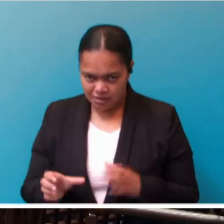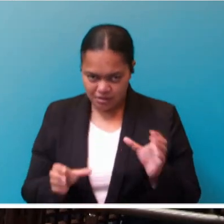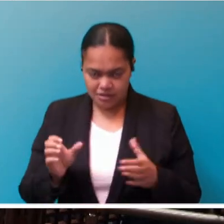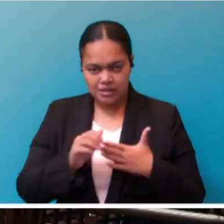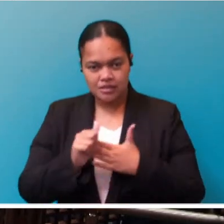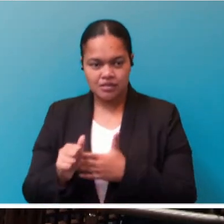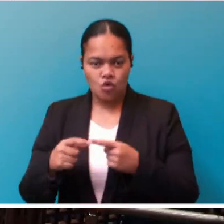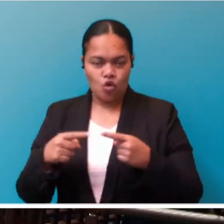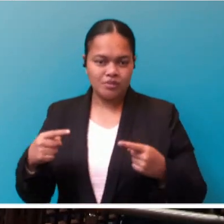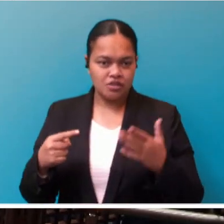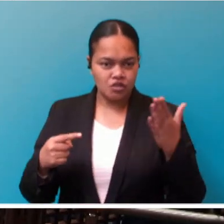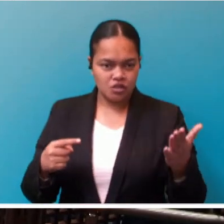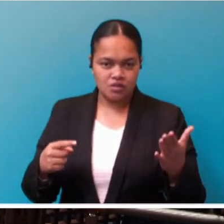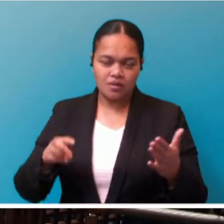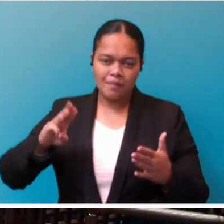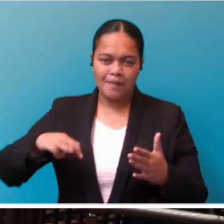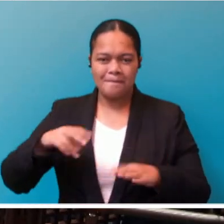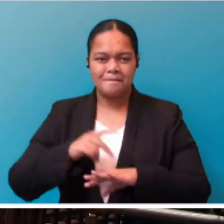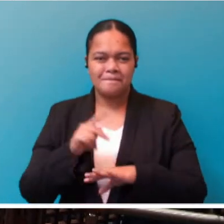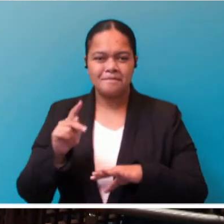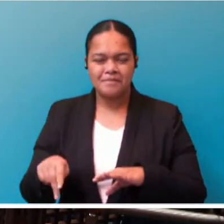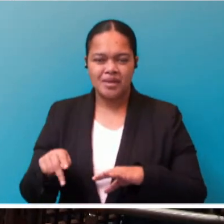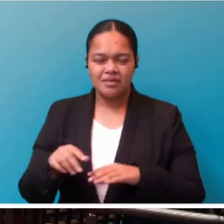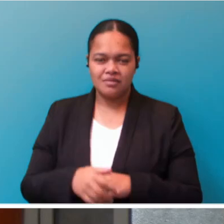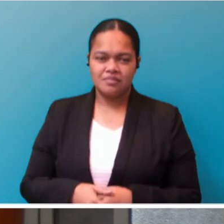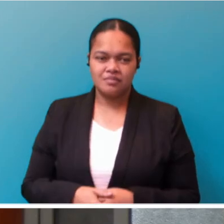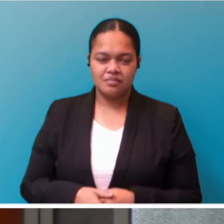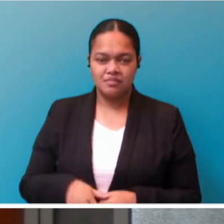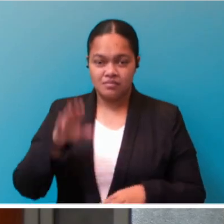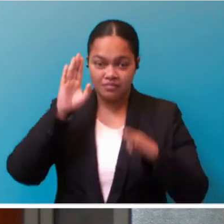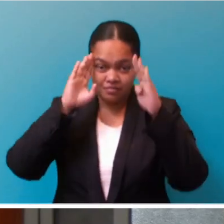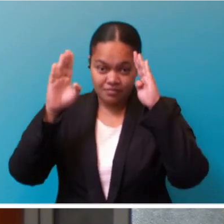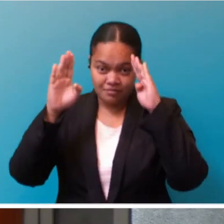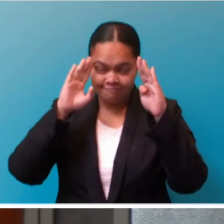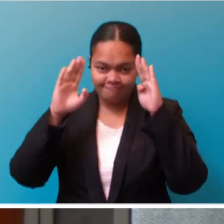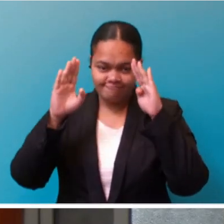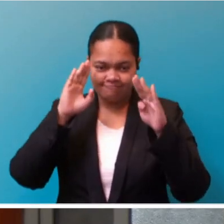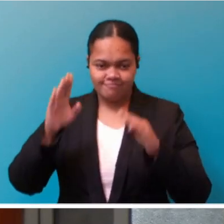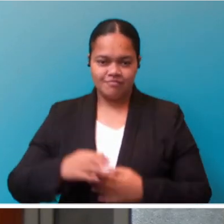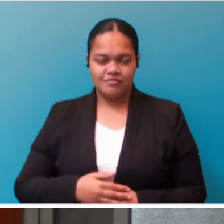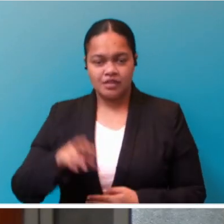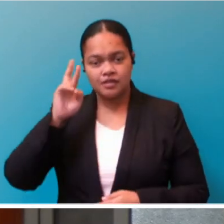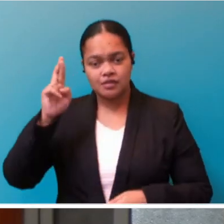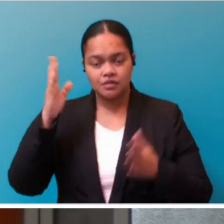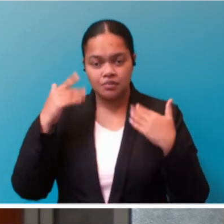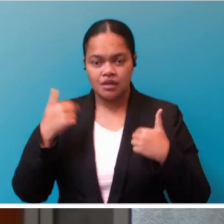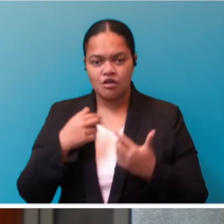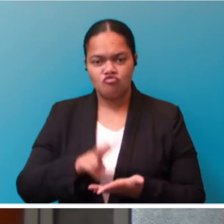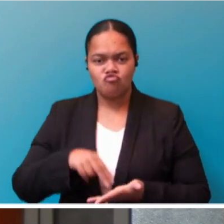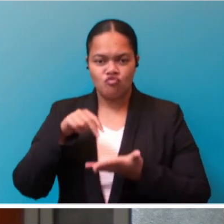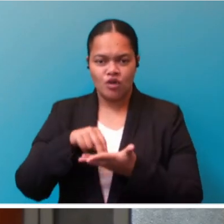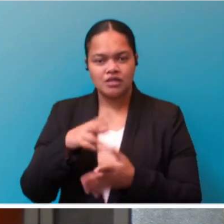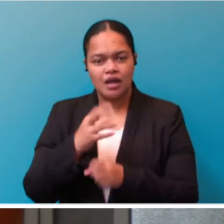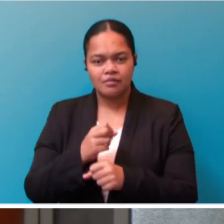of Opposition, Members of Parliament. Nisambula Vinaka. Greetings to Mr. you all. Speaker, I rise to provide an